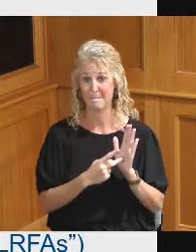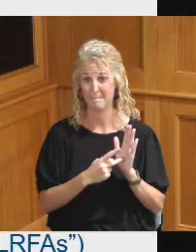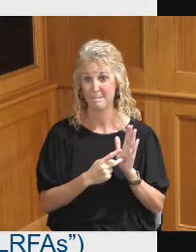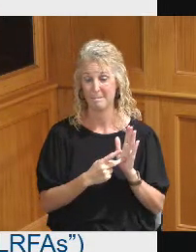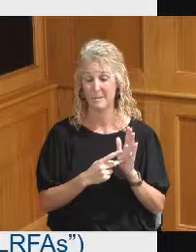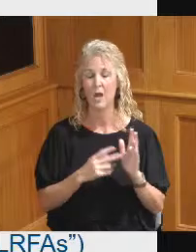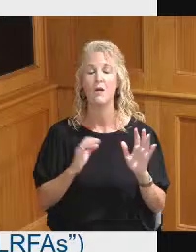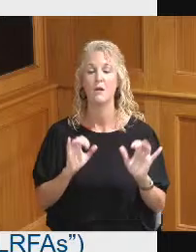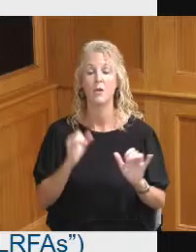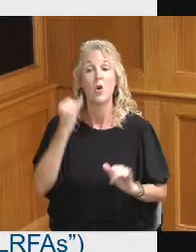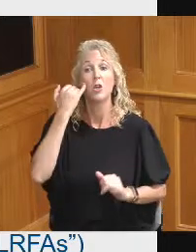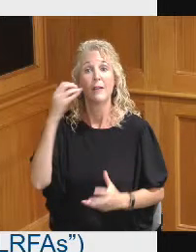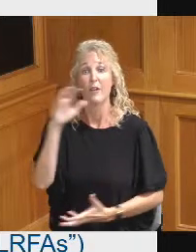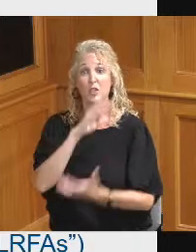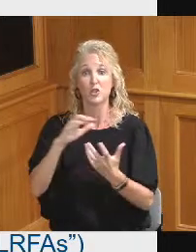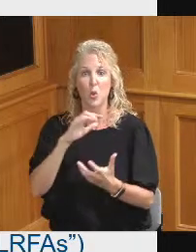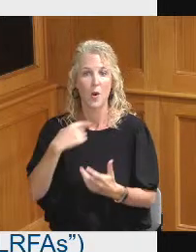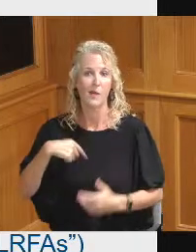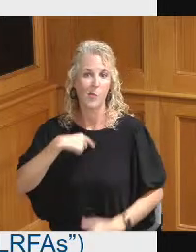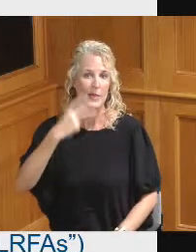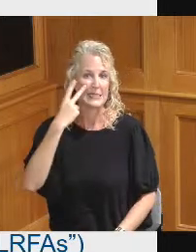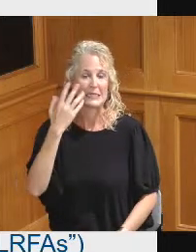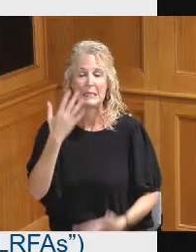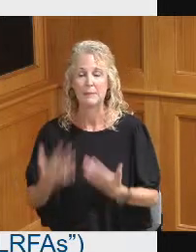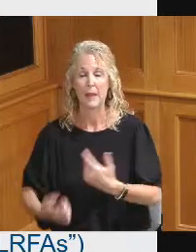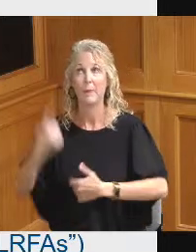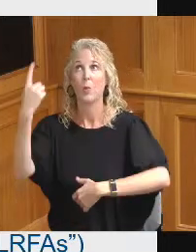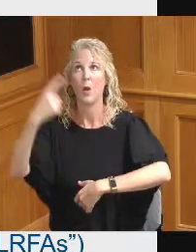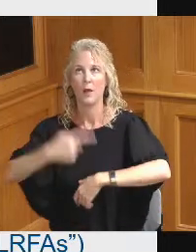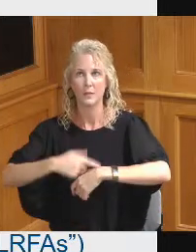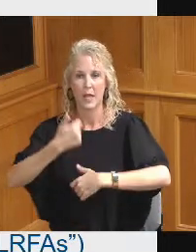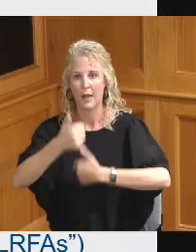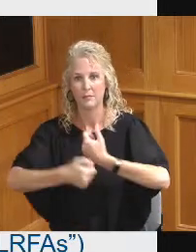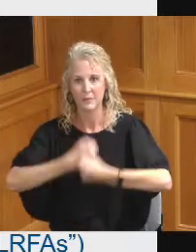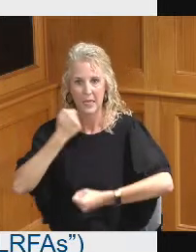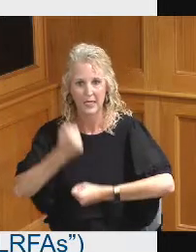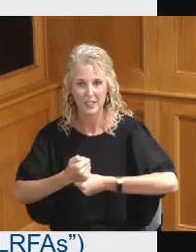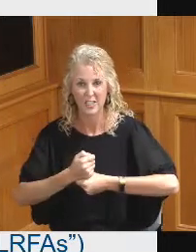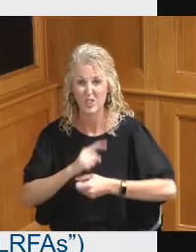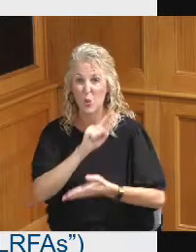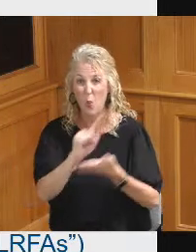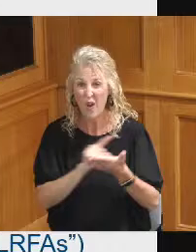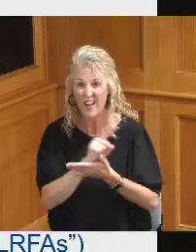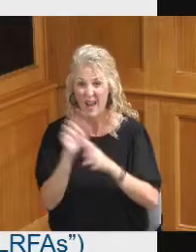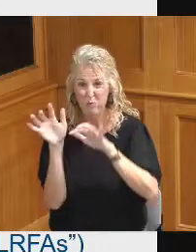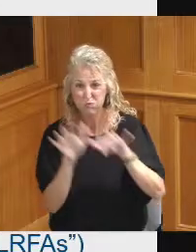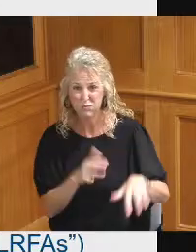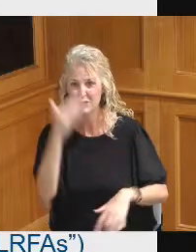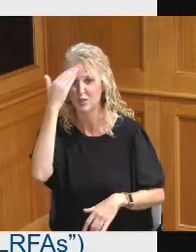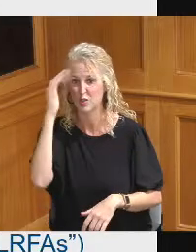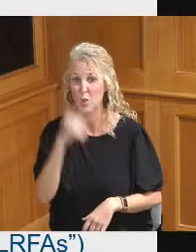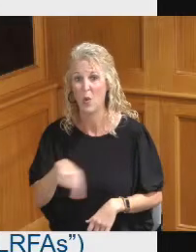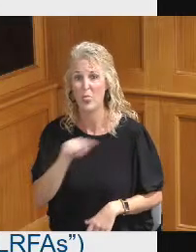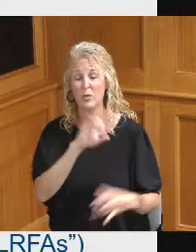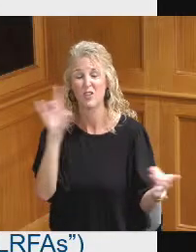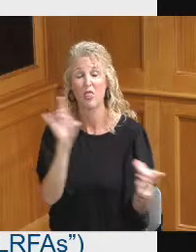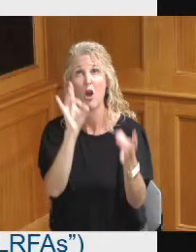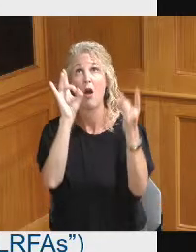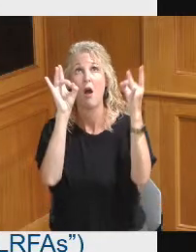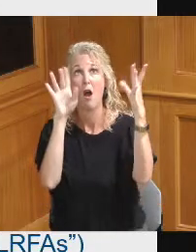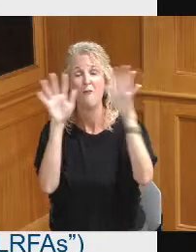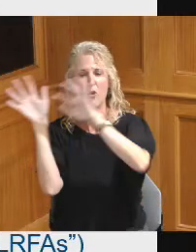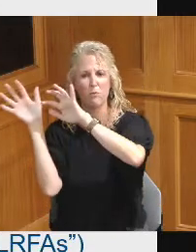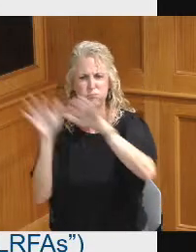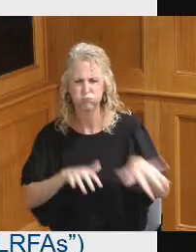That is a storm that you'd expect to see once every 10 years or so and a 1-hour duration. So those are those really hard but